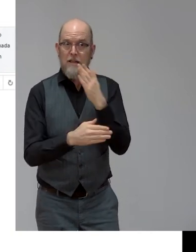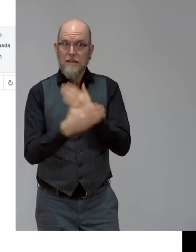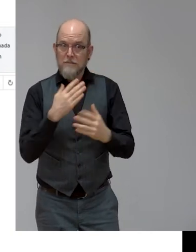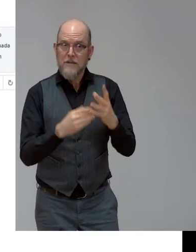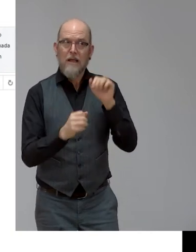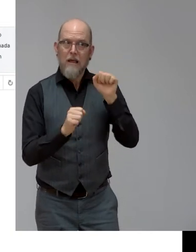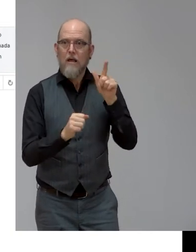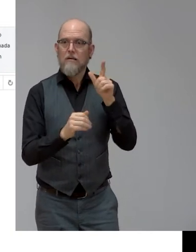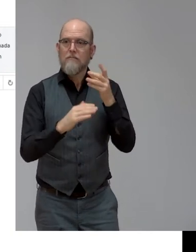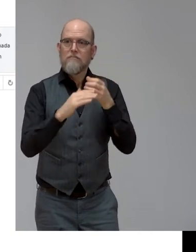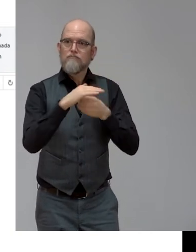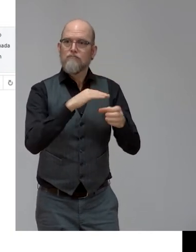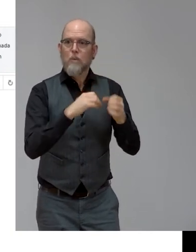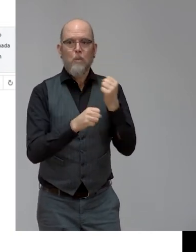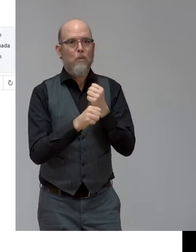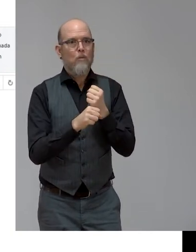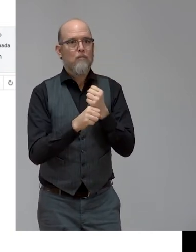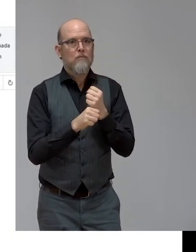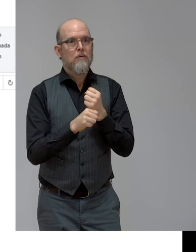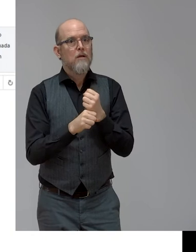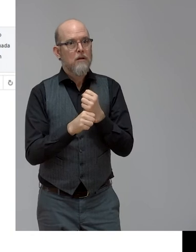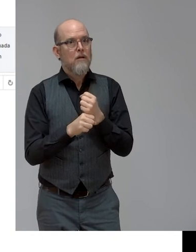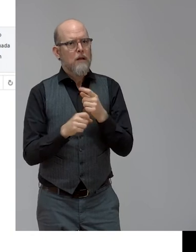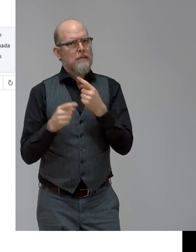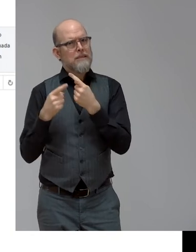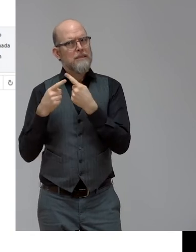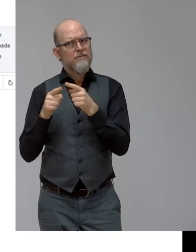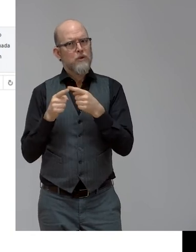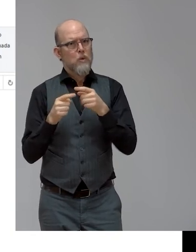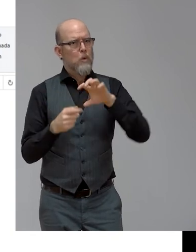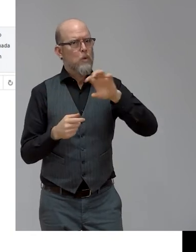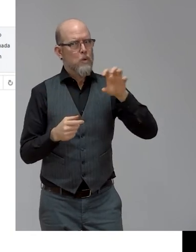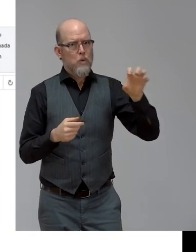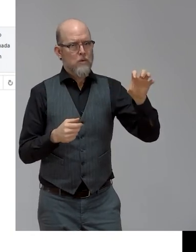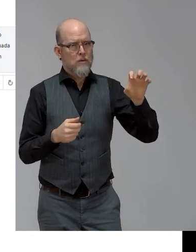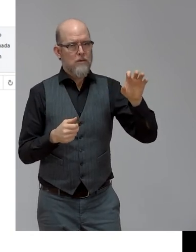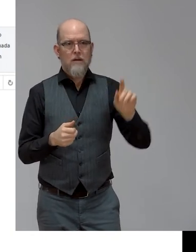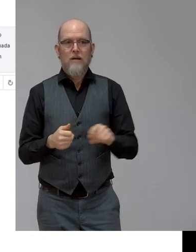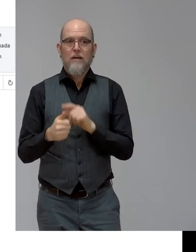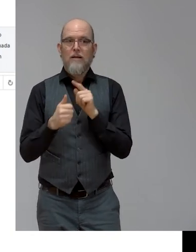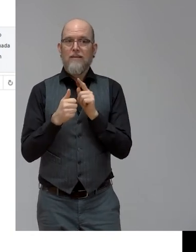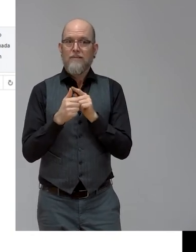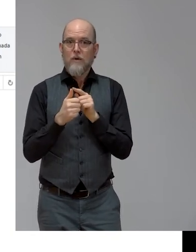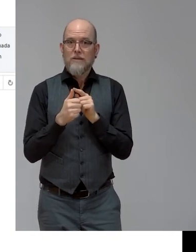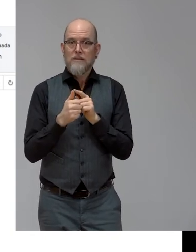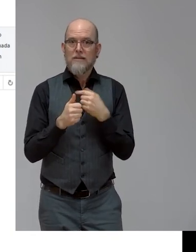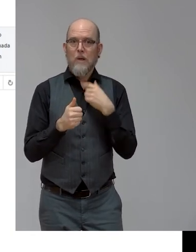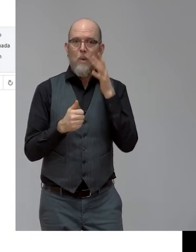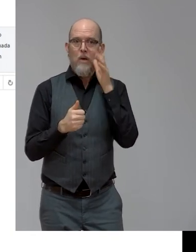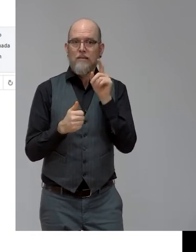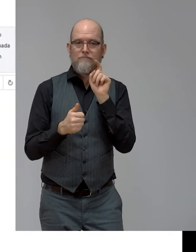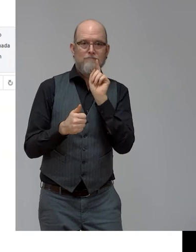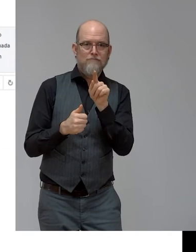for people with disabilities in their countries. First, let me introduce you to Moses Chowdari, Program Manager at Enable India,